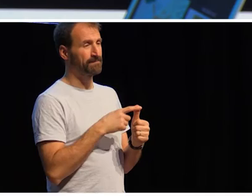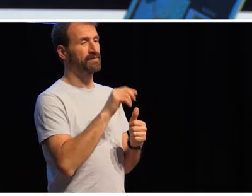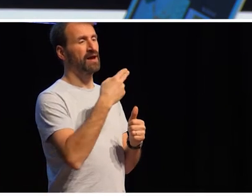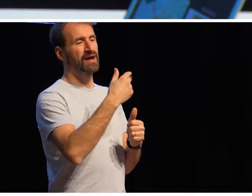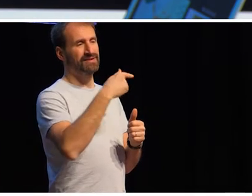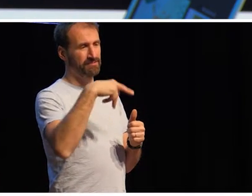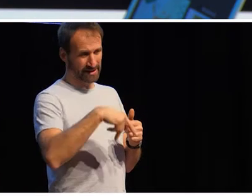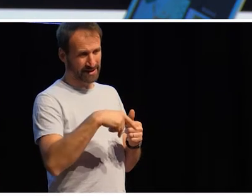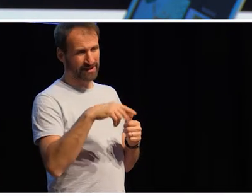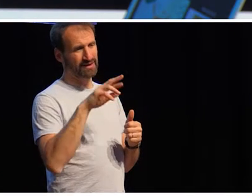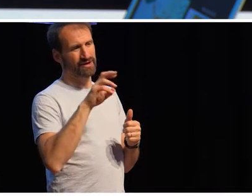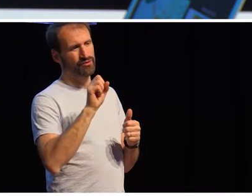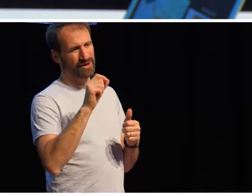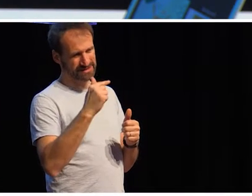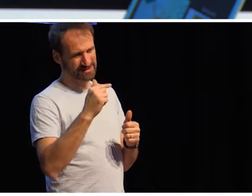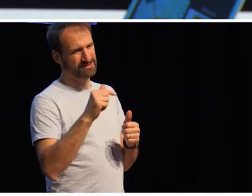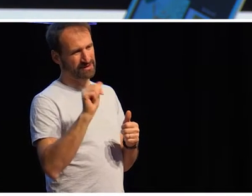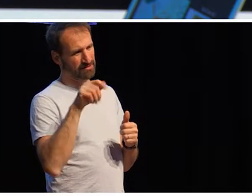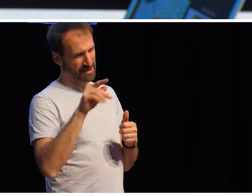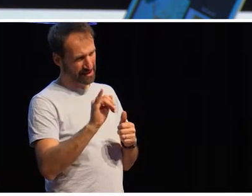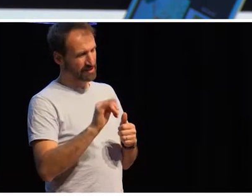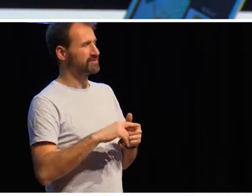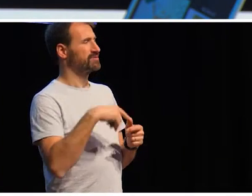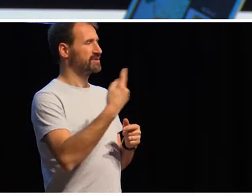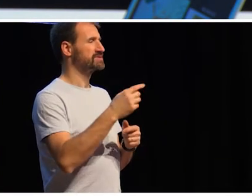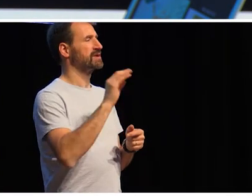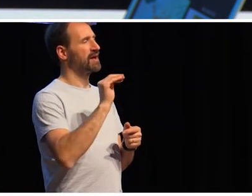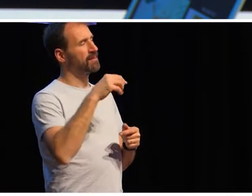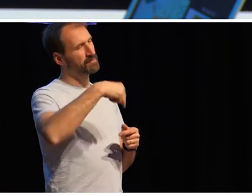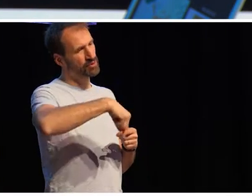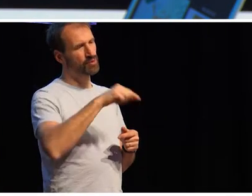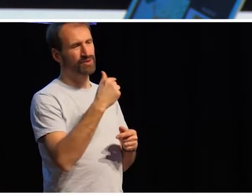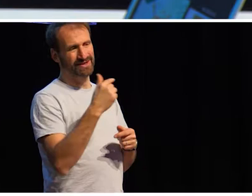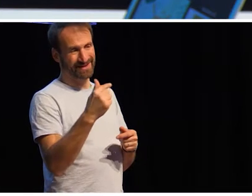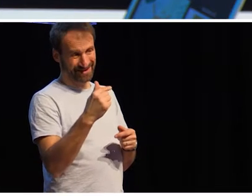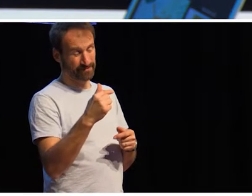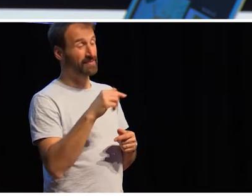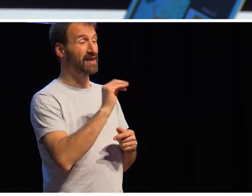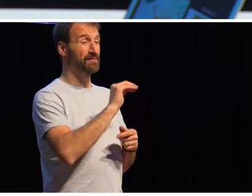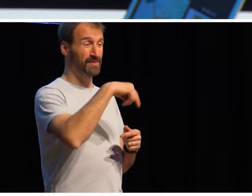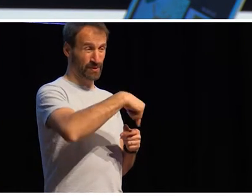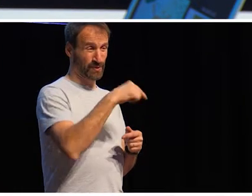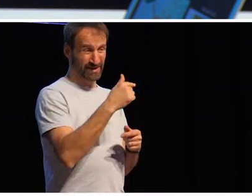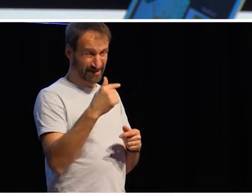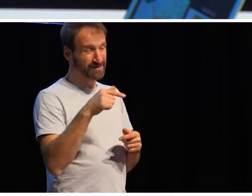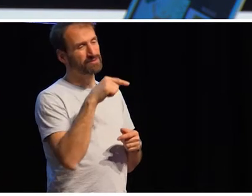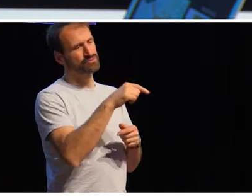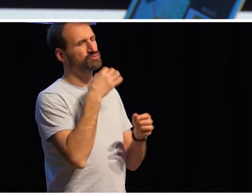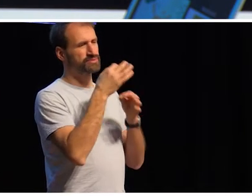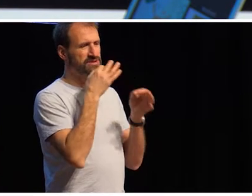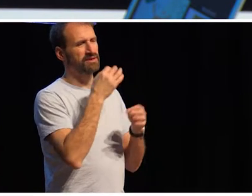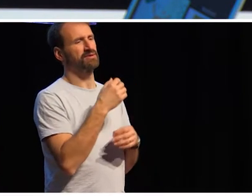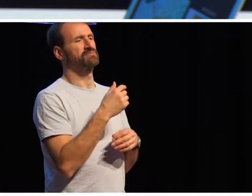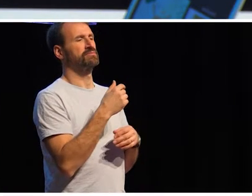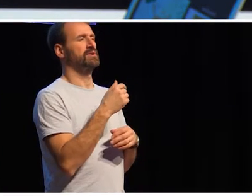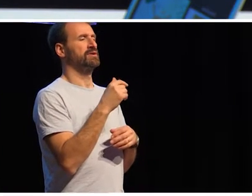HTTP REST APIs. The other one is MQTT. MQTT is a special TCP-based protocol that's heavily used in